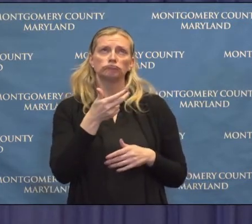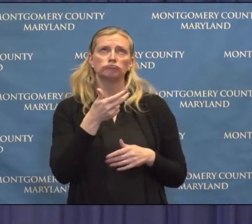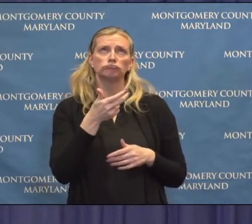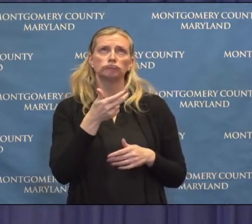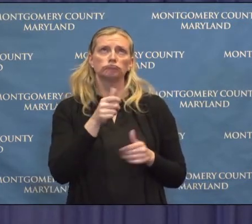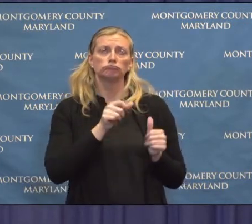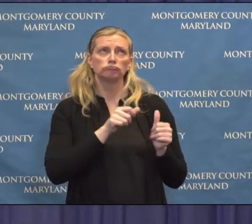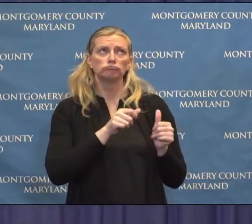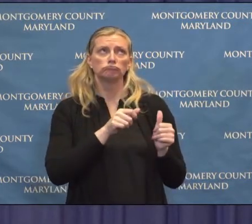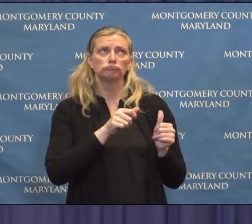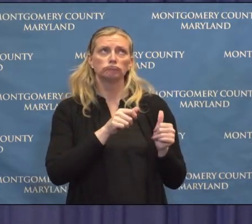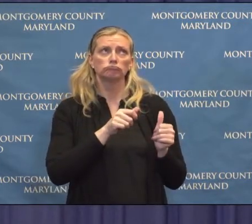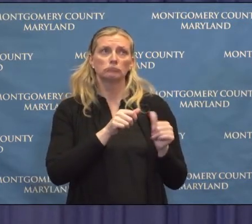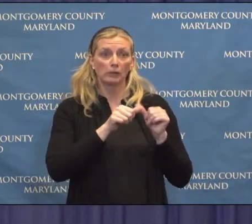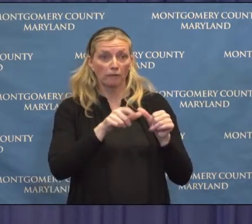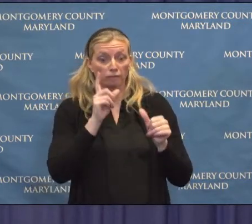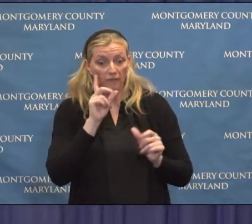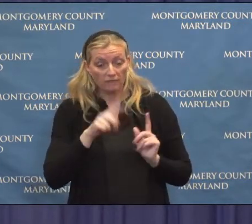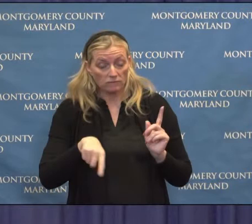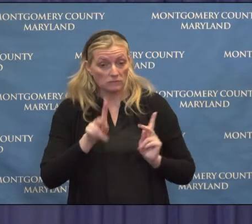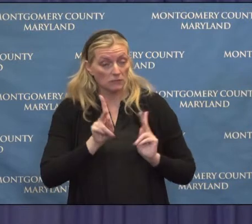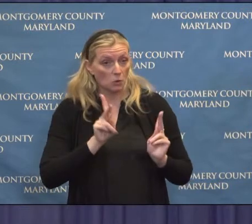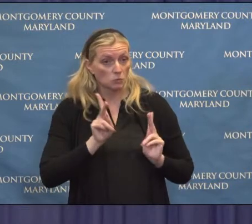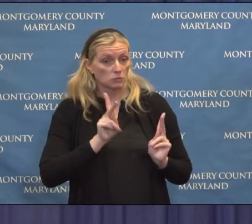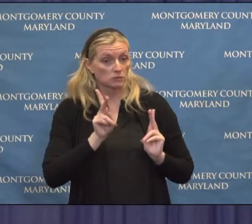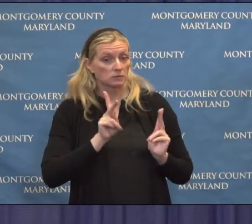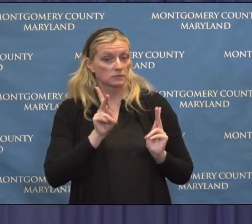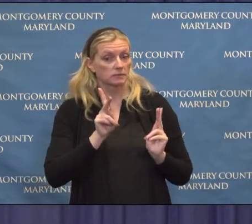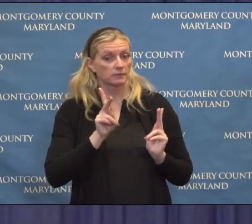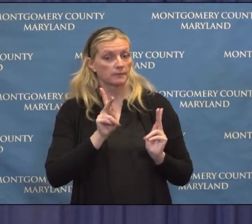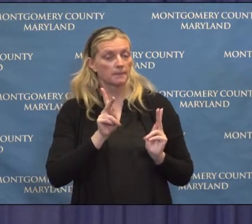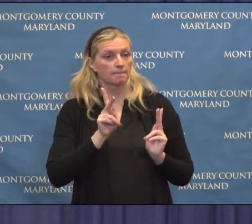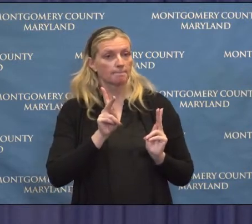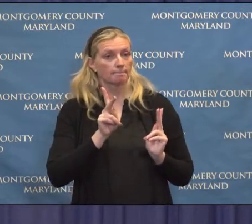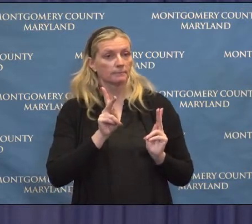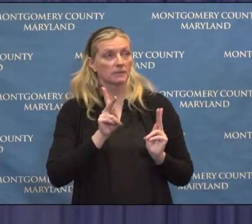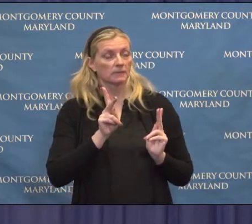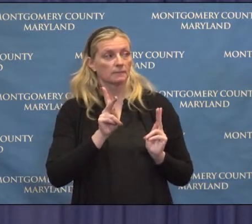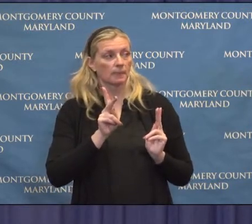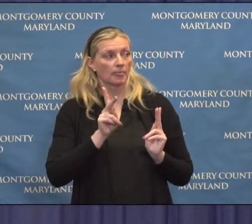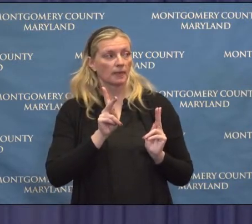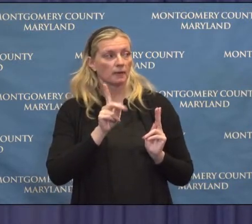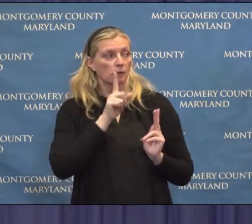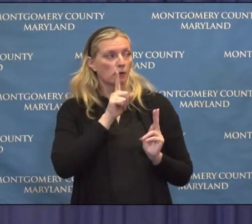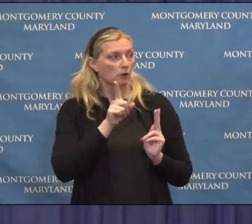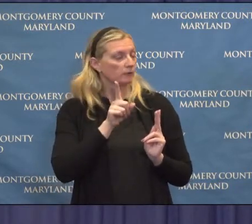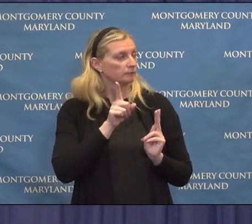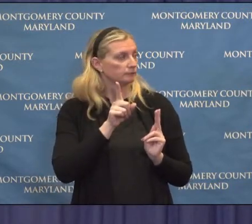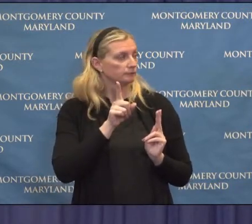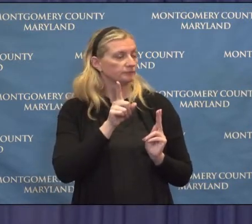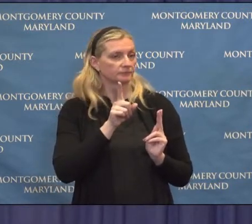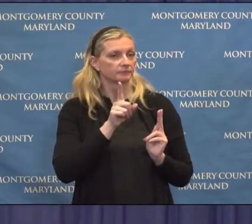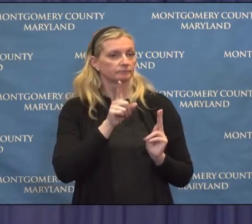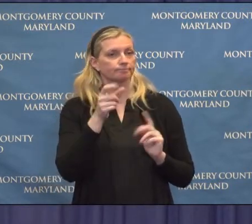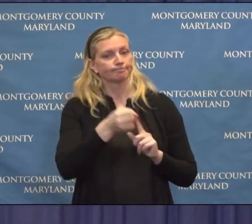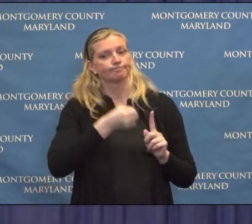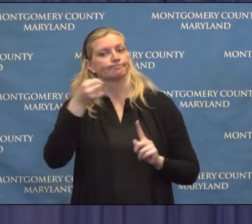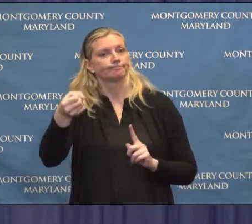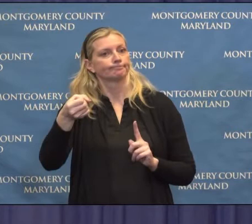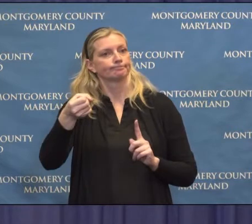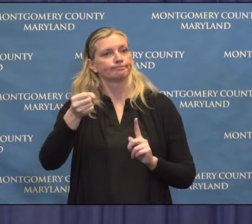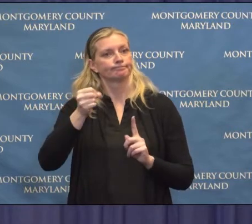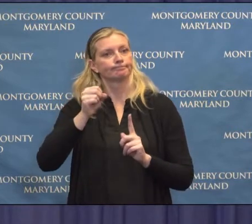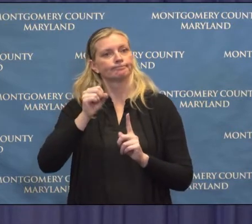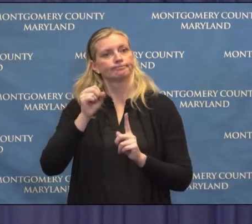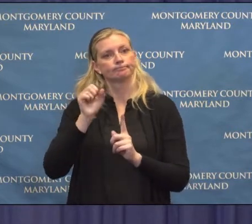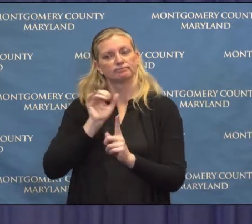are vulnerable and people who are in quarantine who we've provided hotel rooms for.